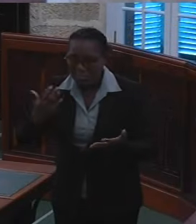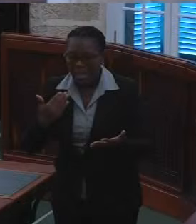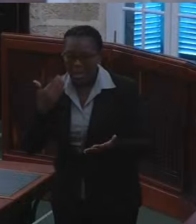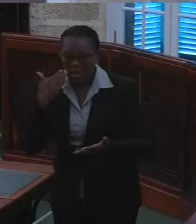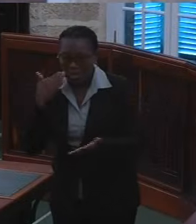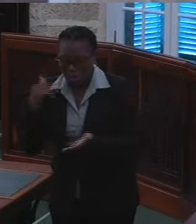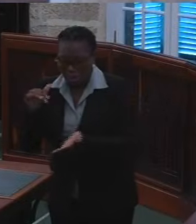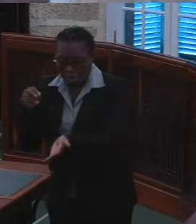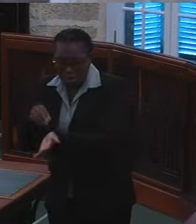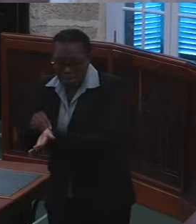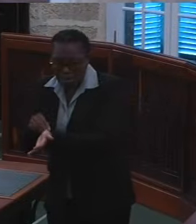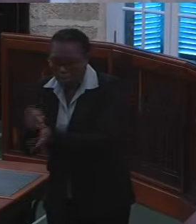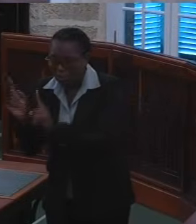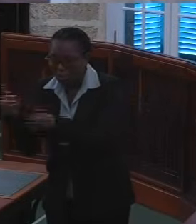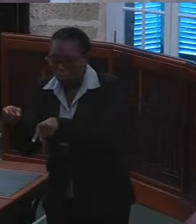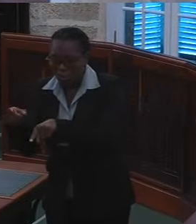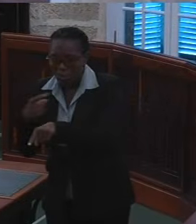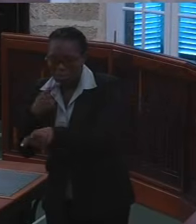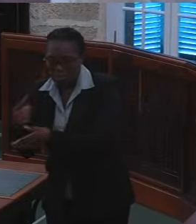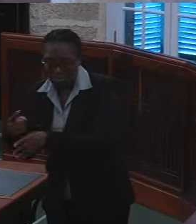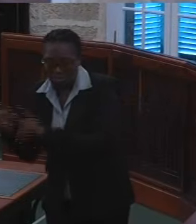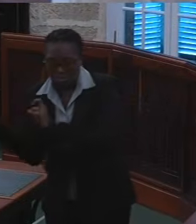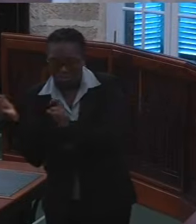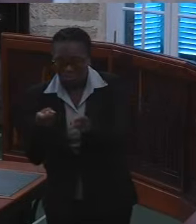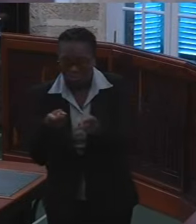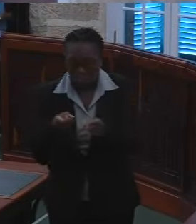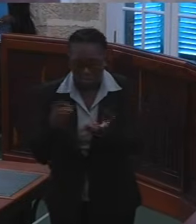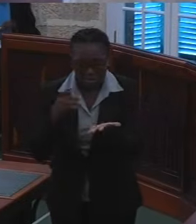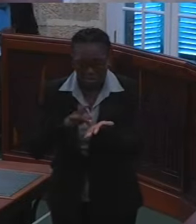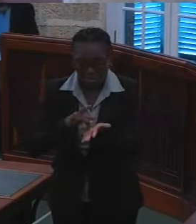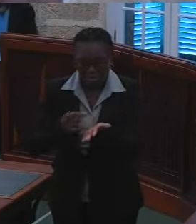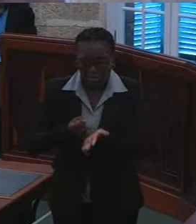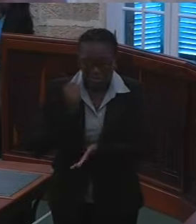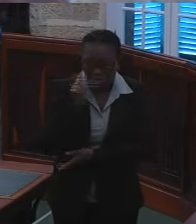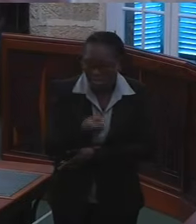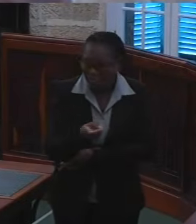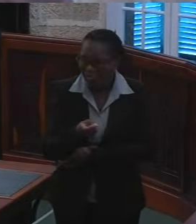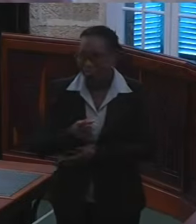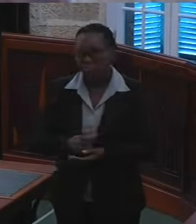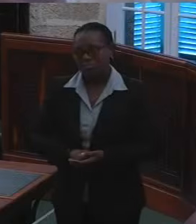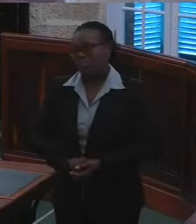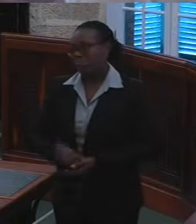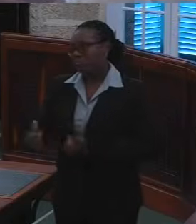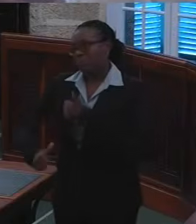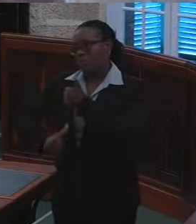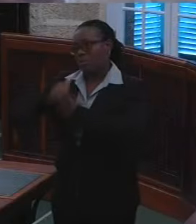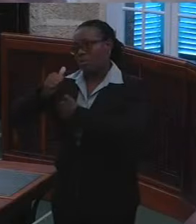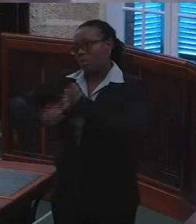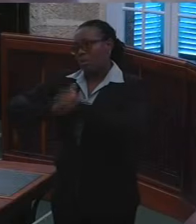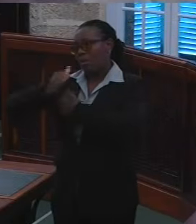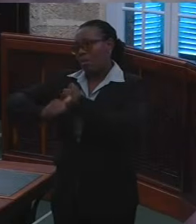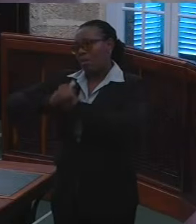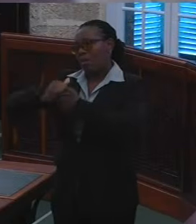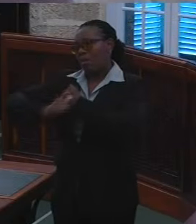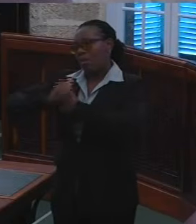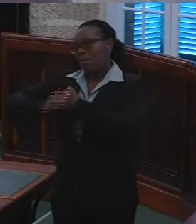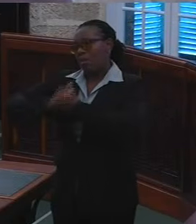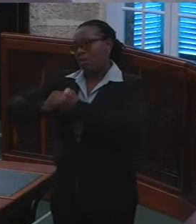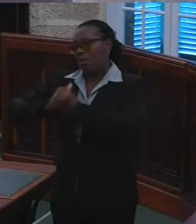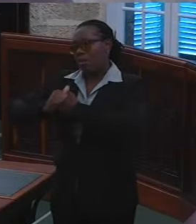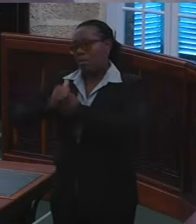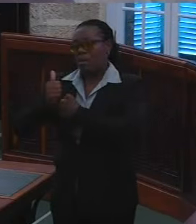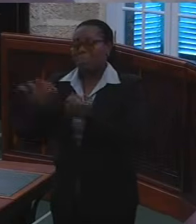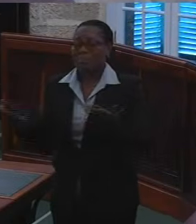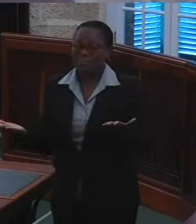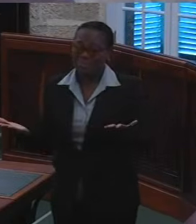medical justification. That is a dangerous form of abuse. And it happens, unfortunately, in